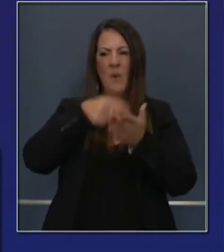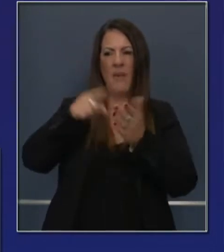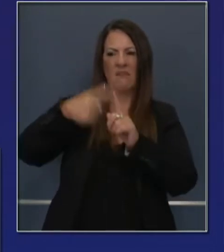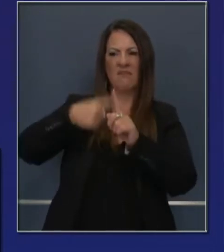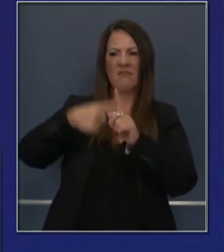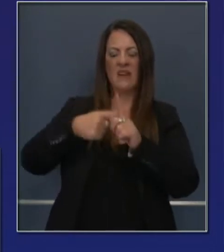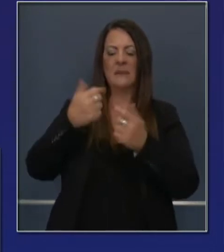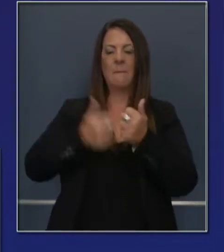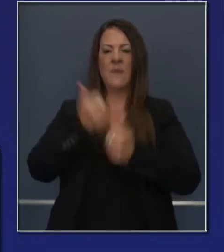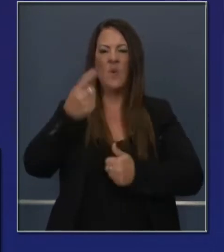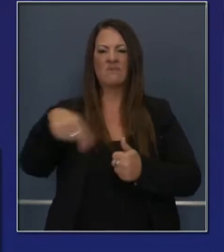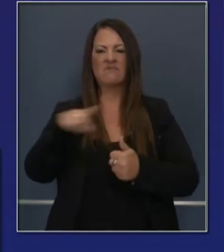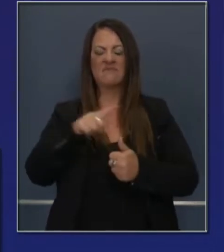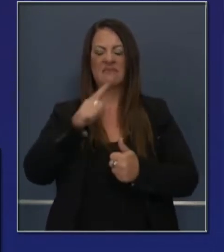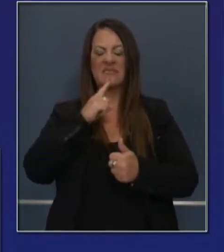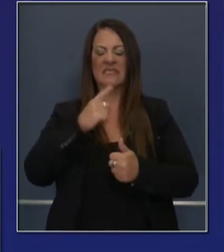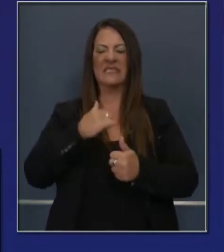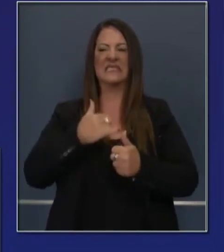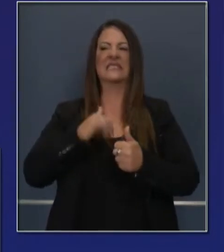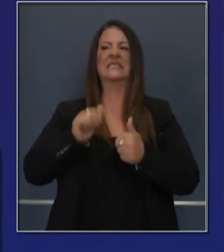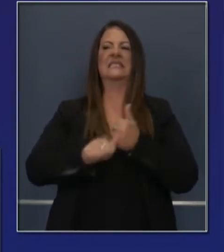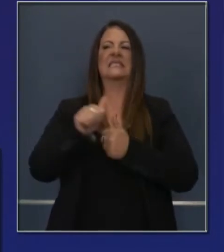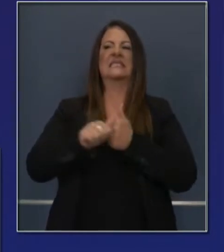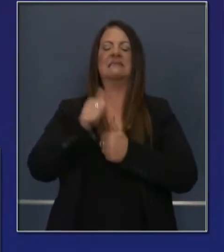now of being,